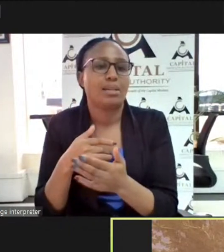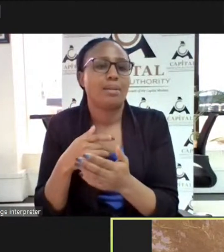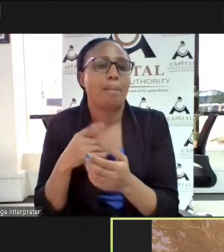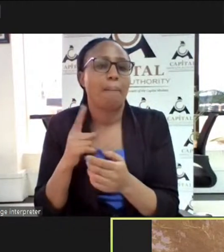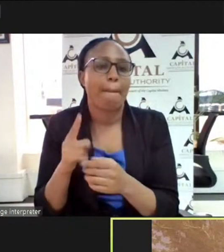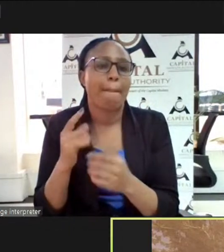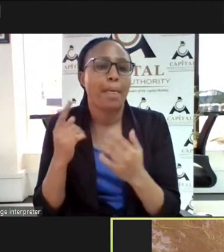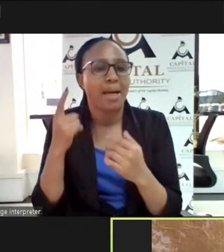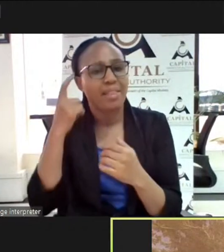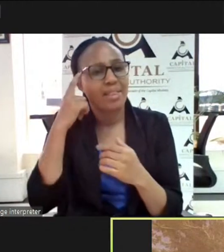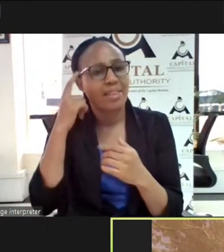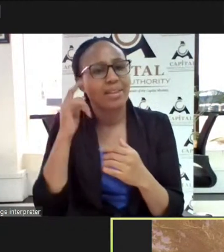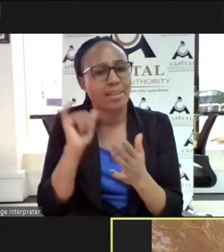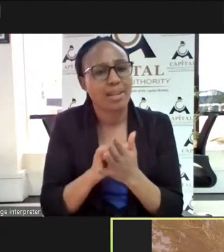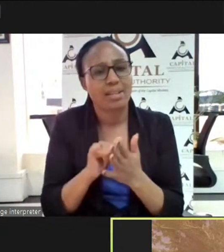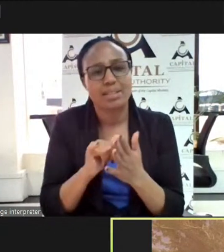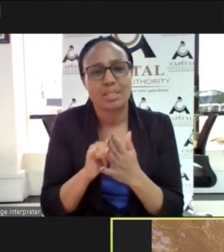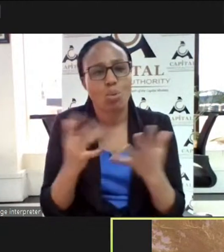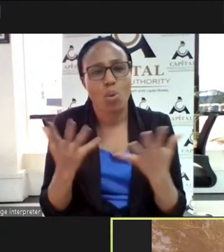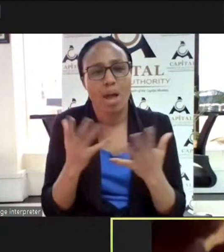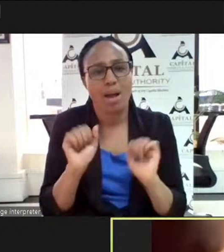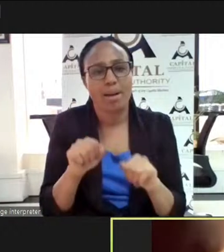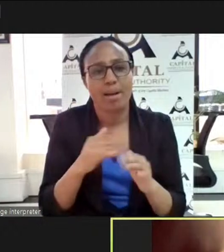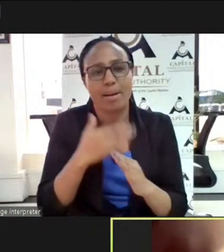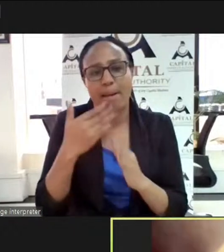Yeah, I think that's where I can end it.